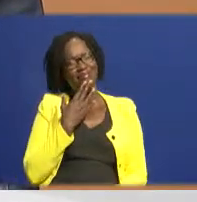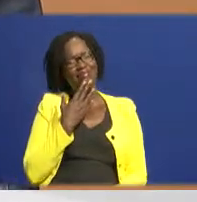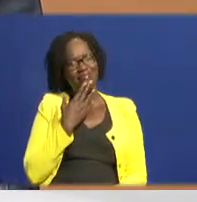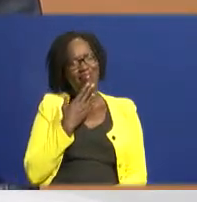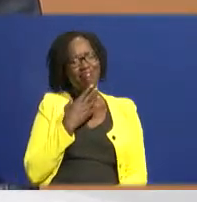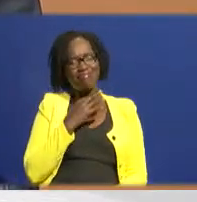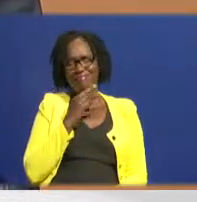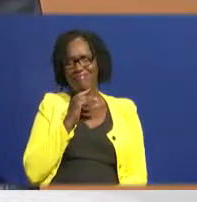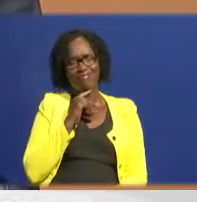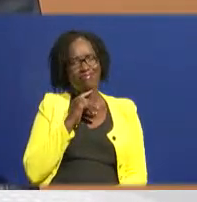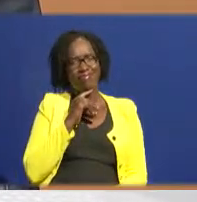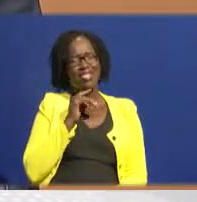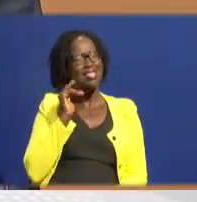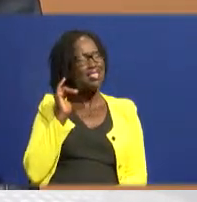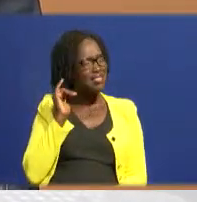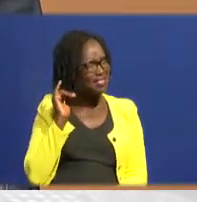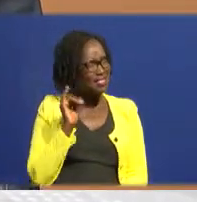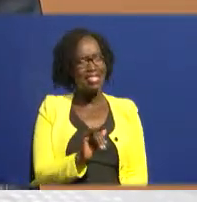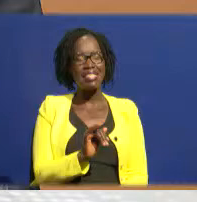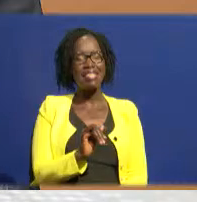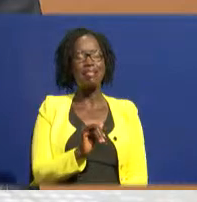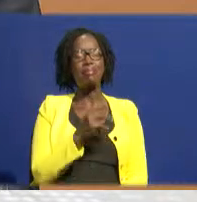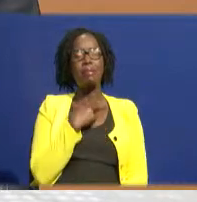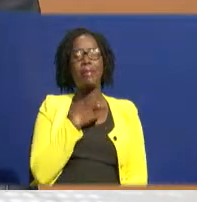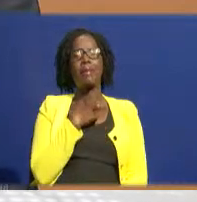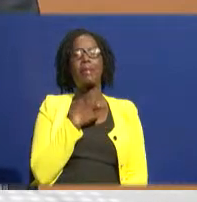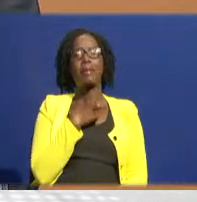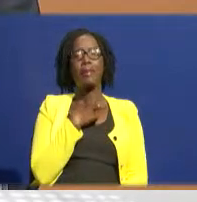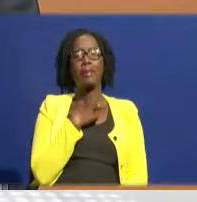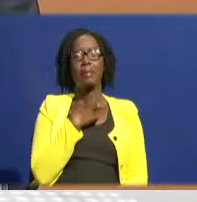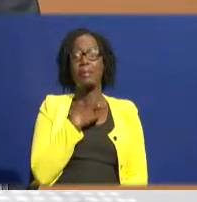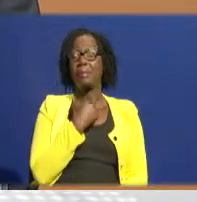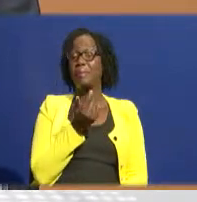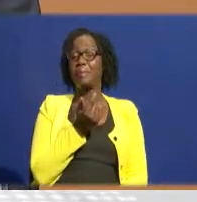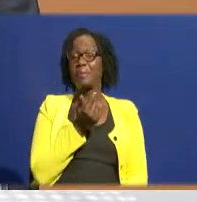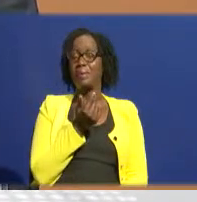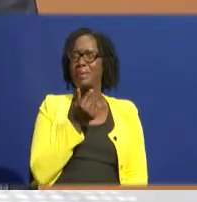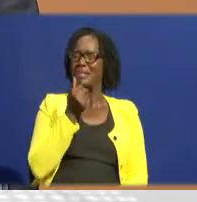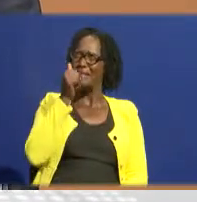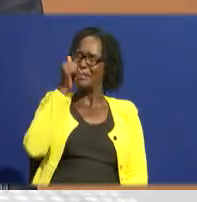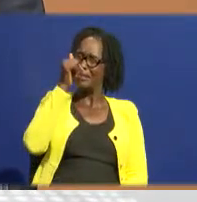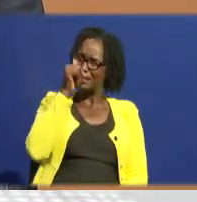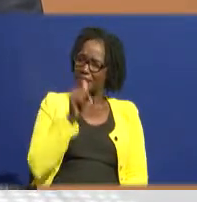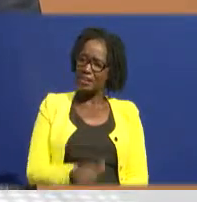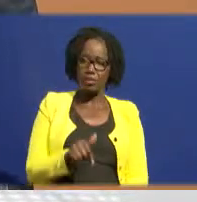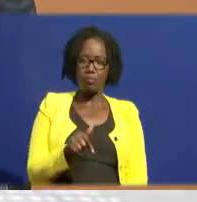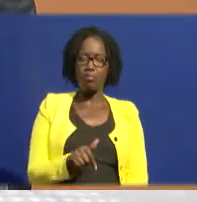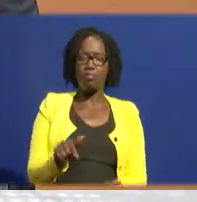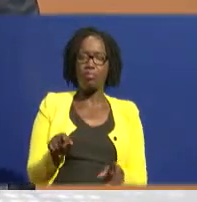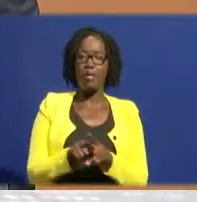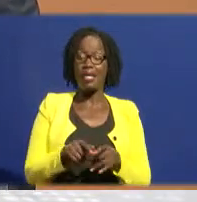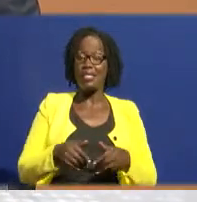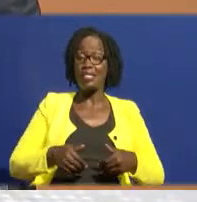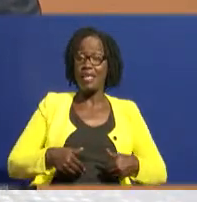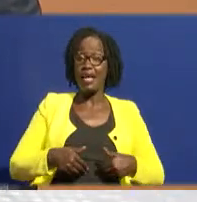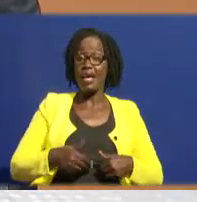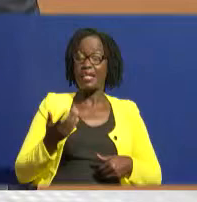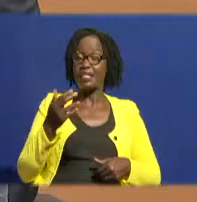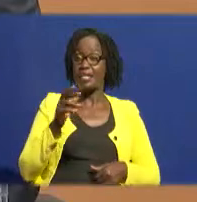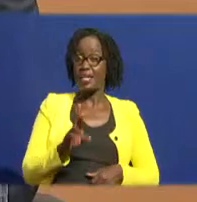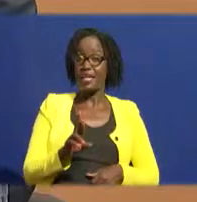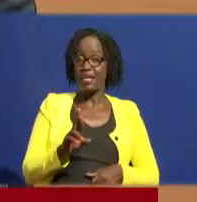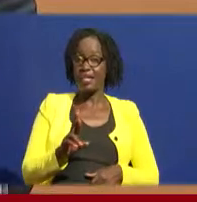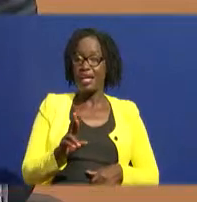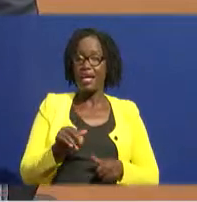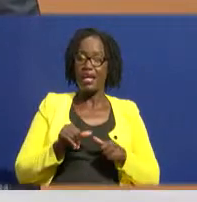they stick in that mess for a long time before you discover it, it has gone too far. Okay. So as young as they are